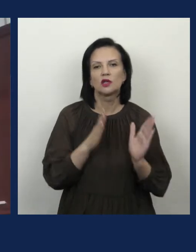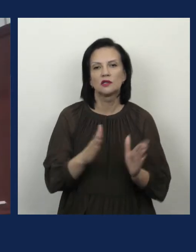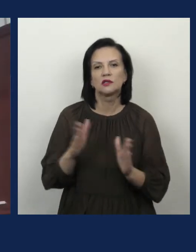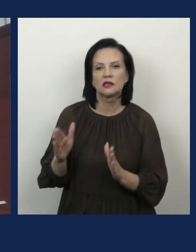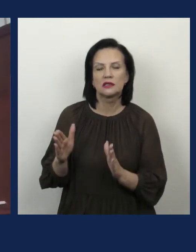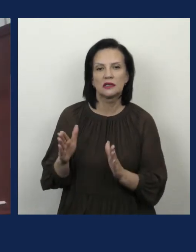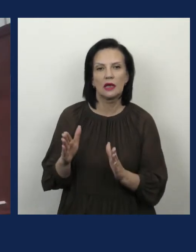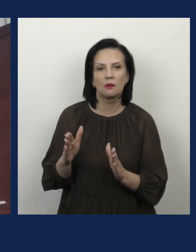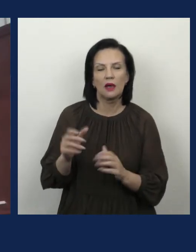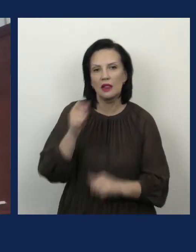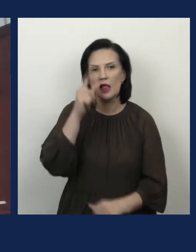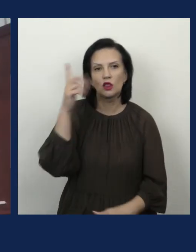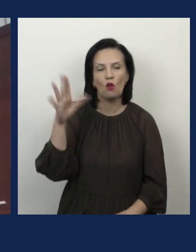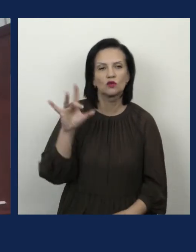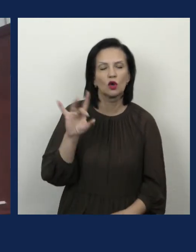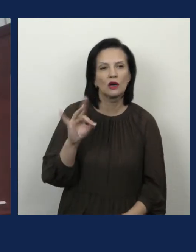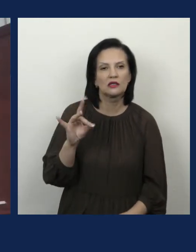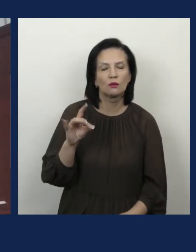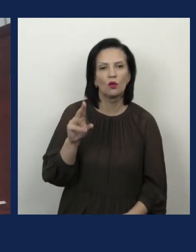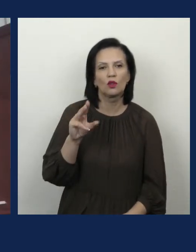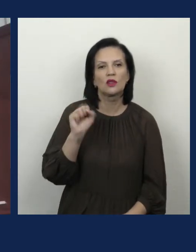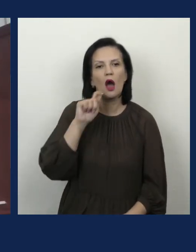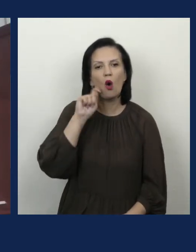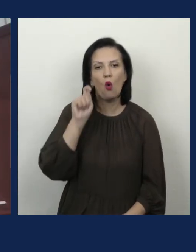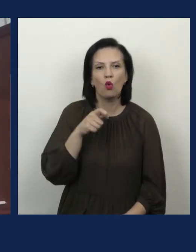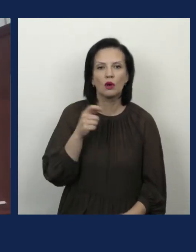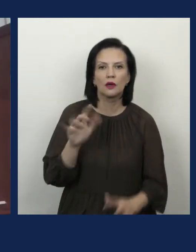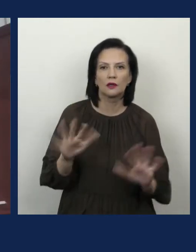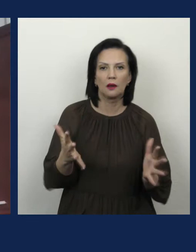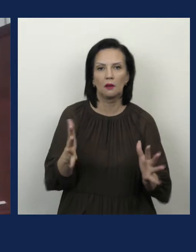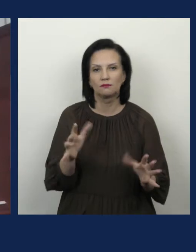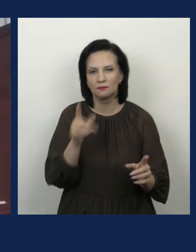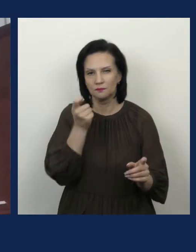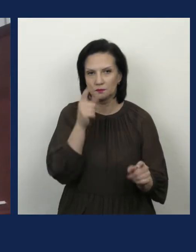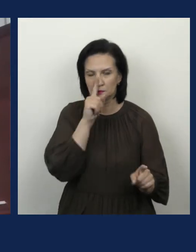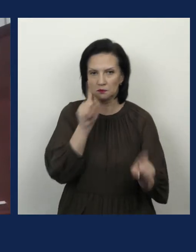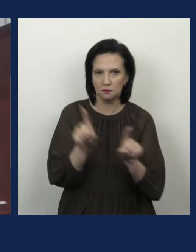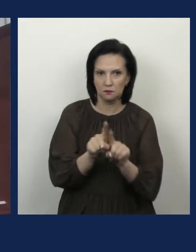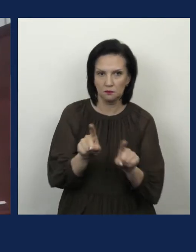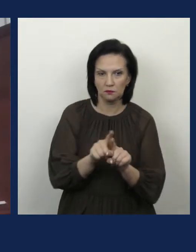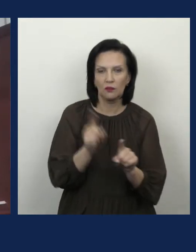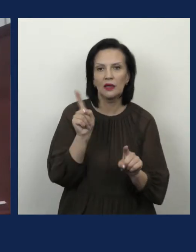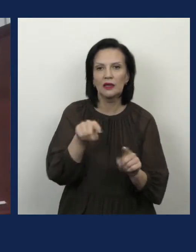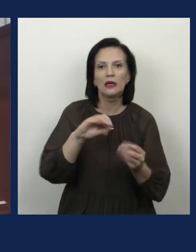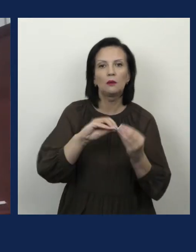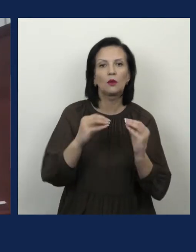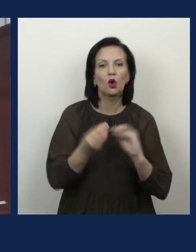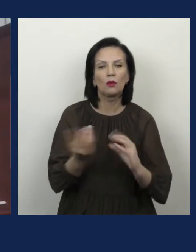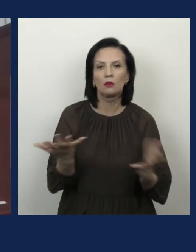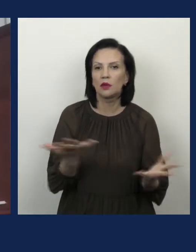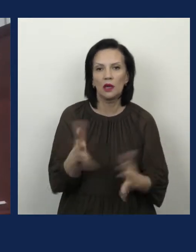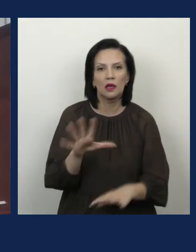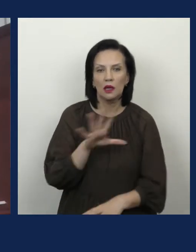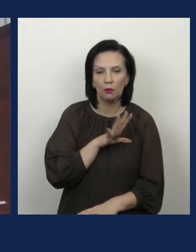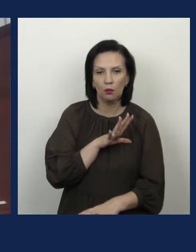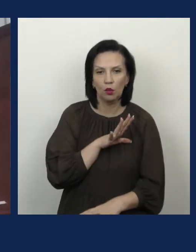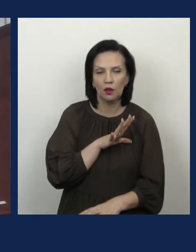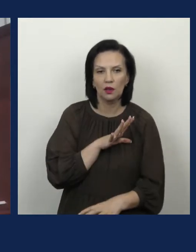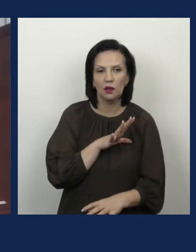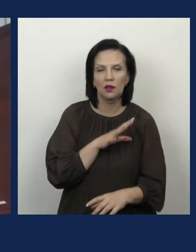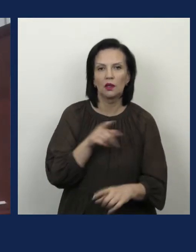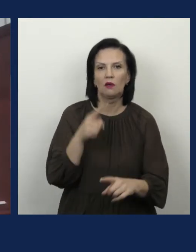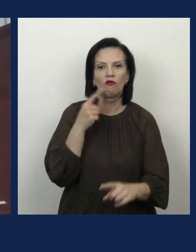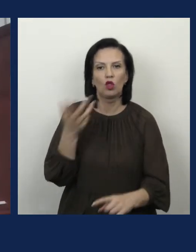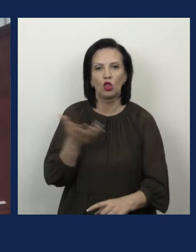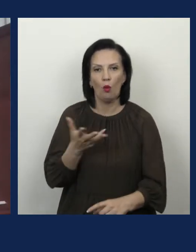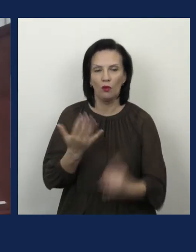that the different features of the election systems, between Lithuania and Ukraine are quite similar, including the